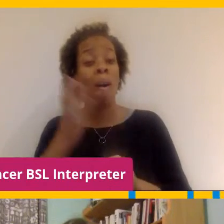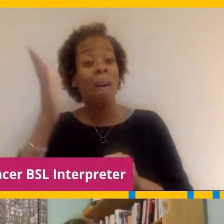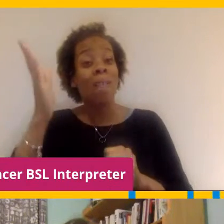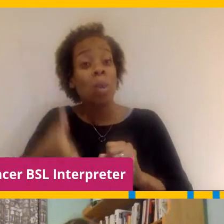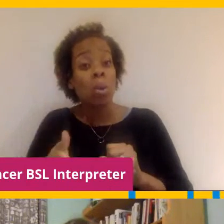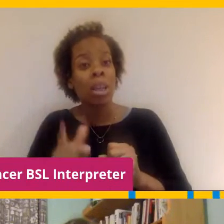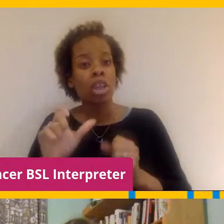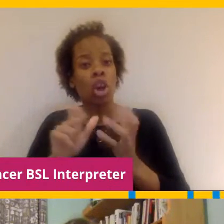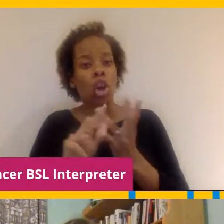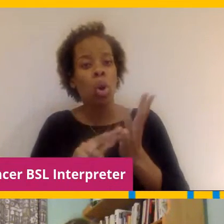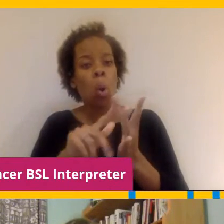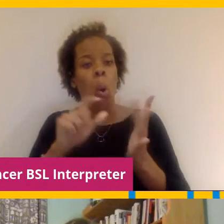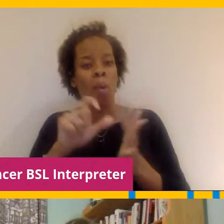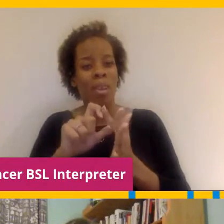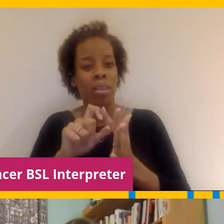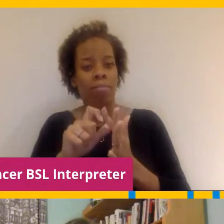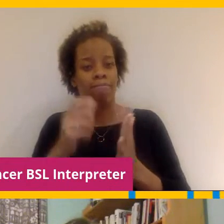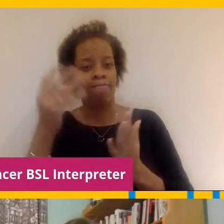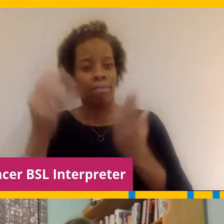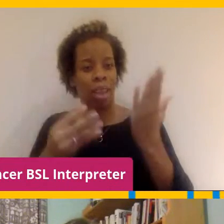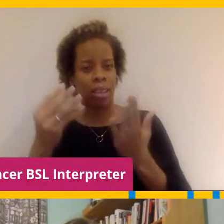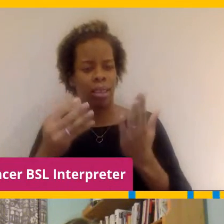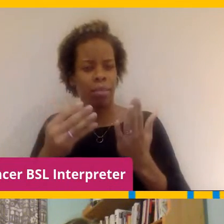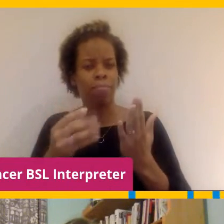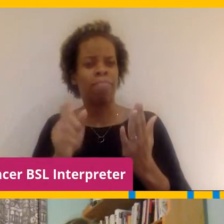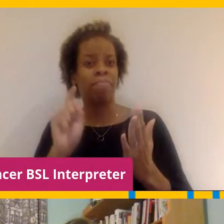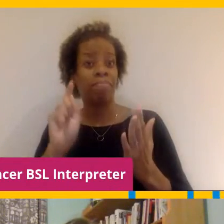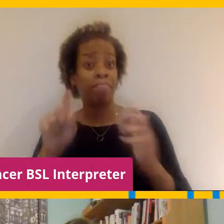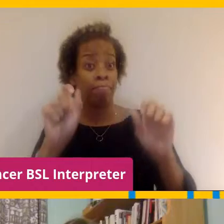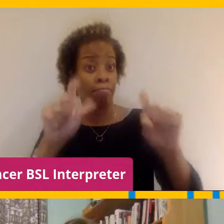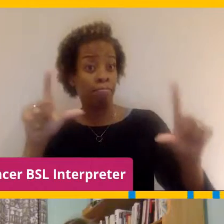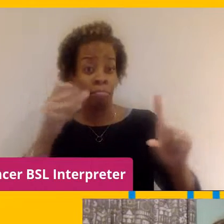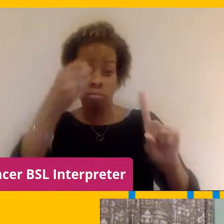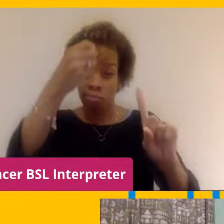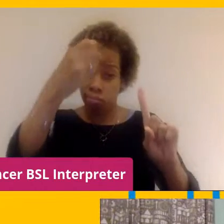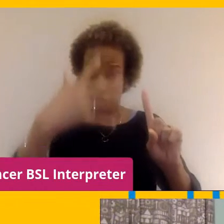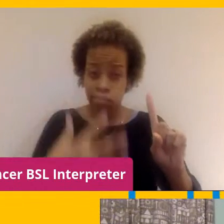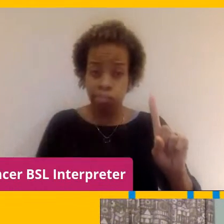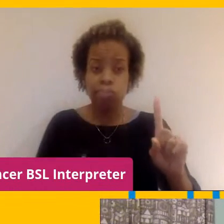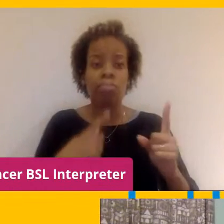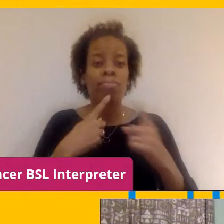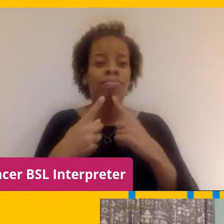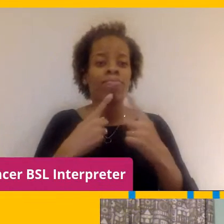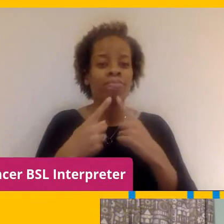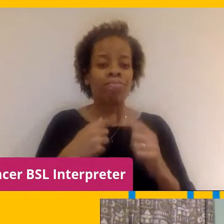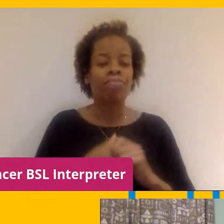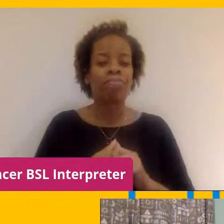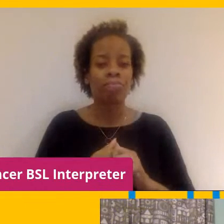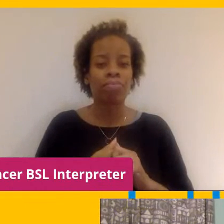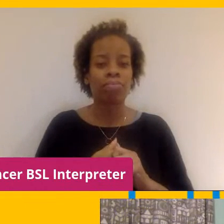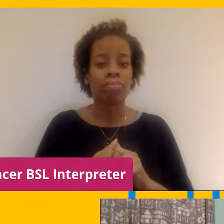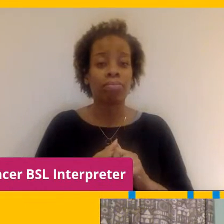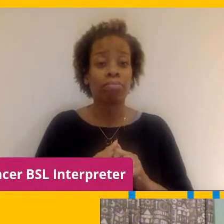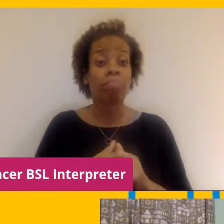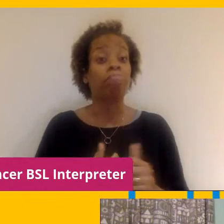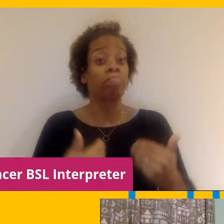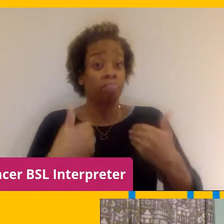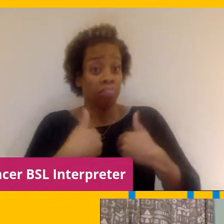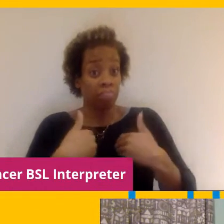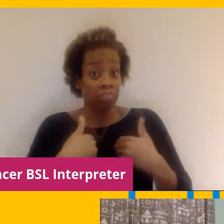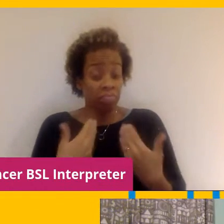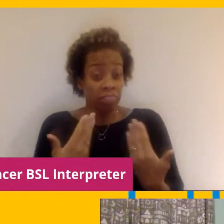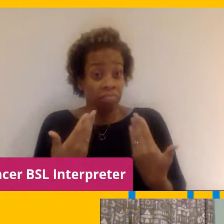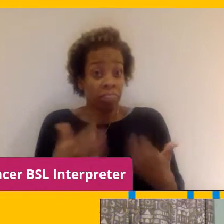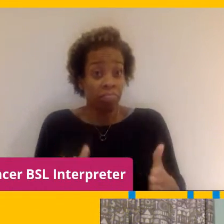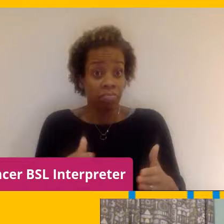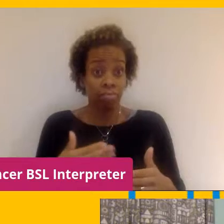www.ucu.org/COVID-19, there's a huge amount of advice and guidance related to COVID on the web pages there. And speaking as someone who is